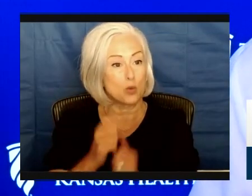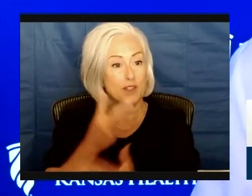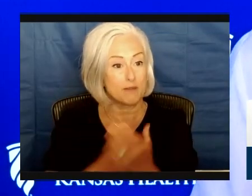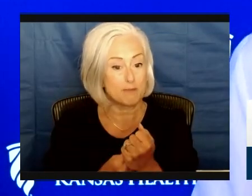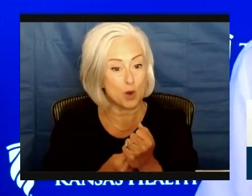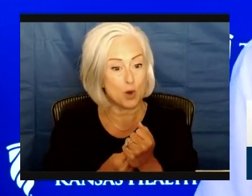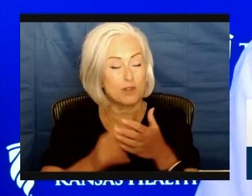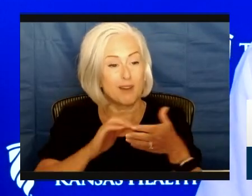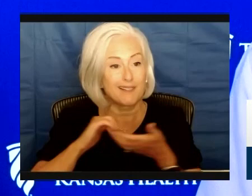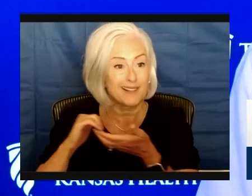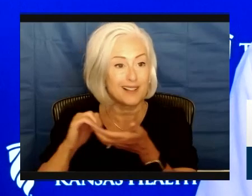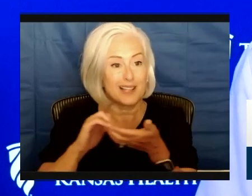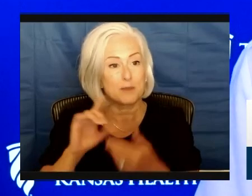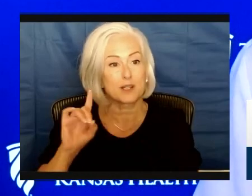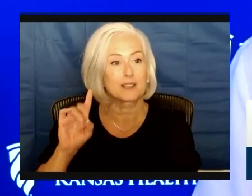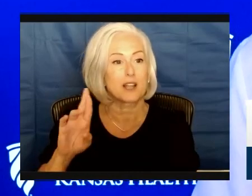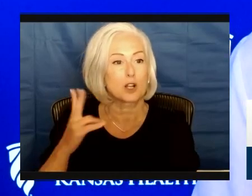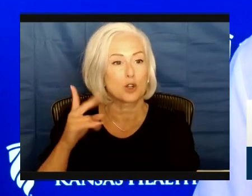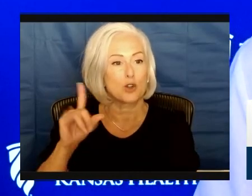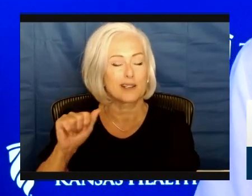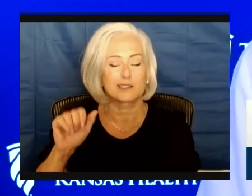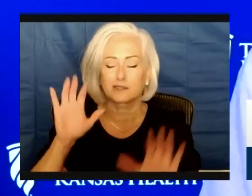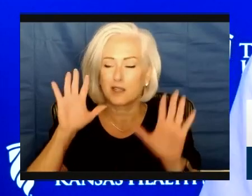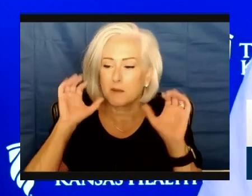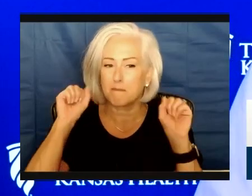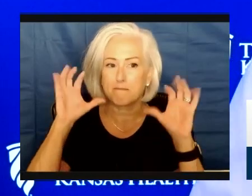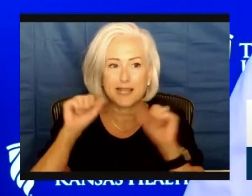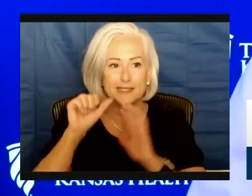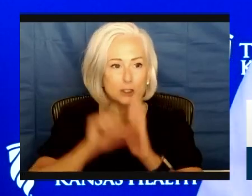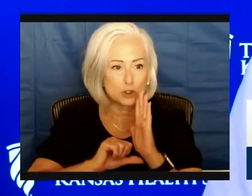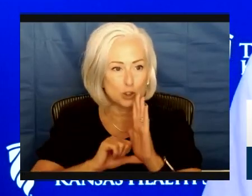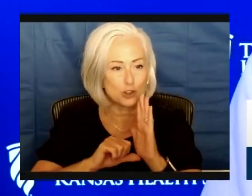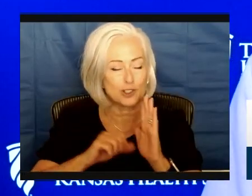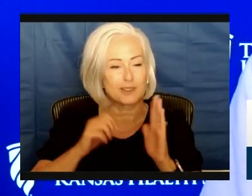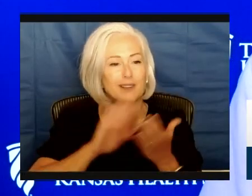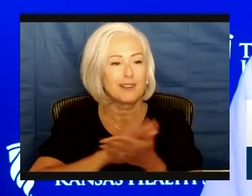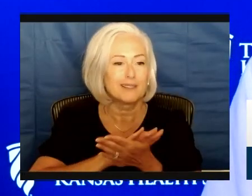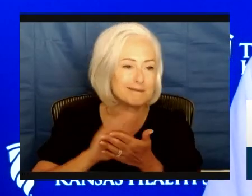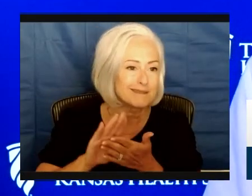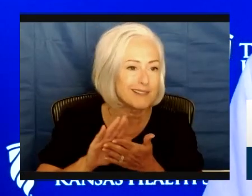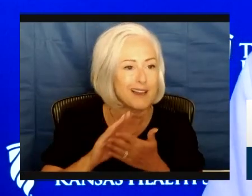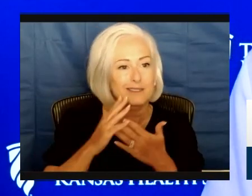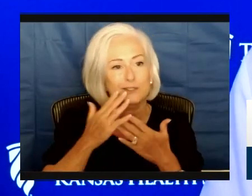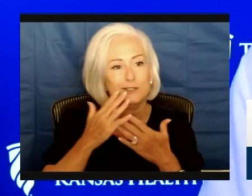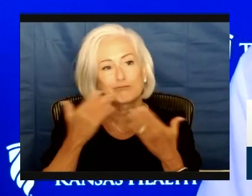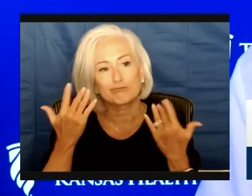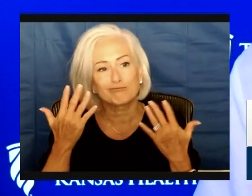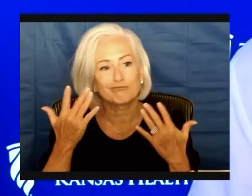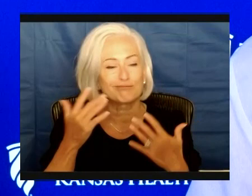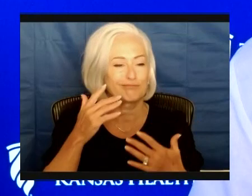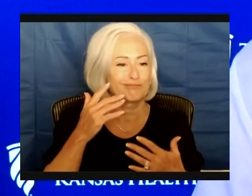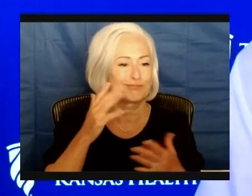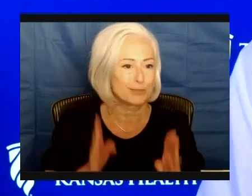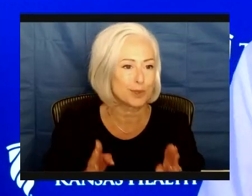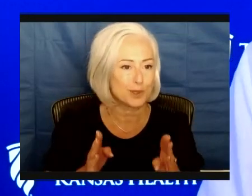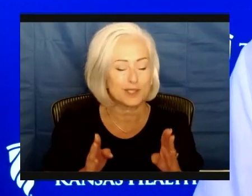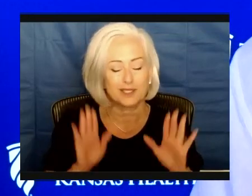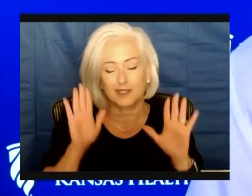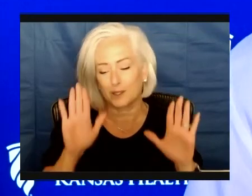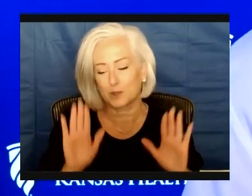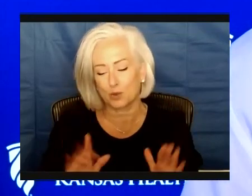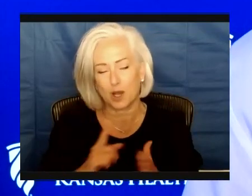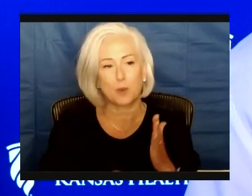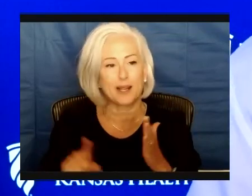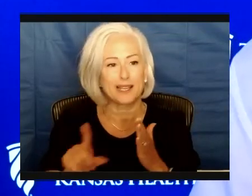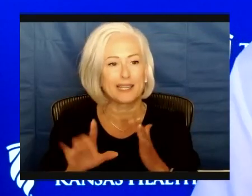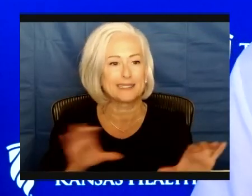great surgeon, a great thoughtful person. So just a great thing that he's doing, and it's great to meet these other